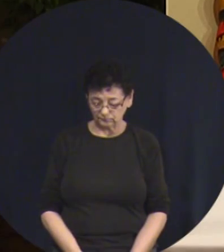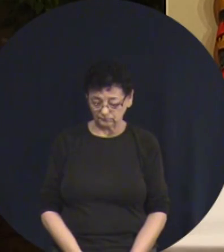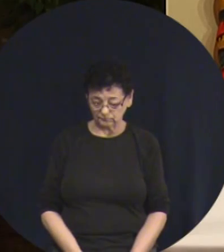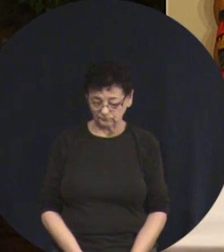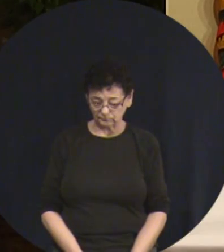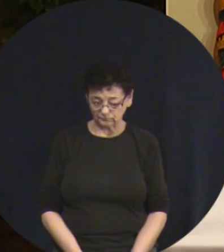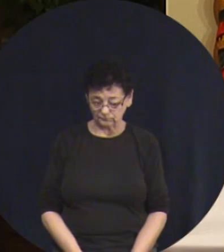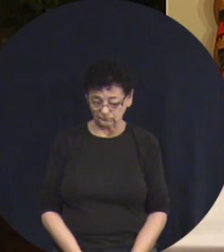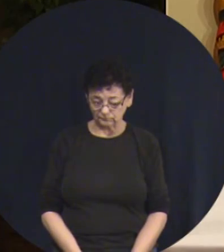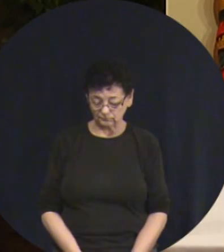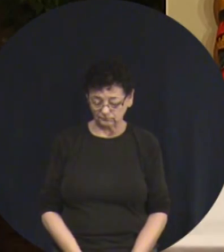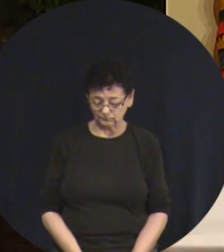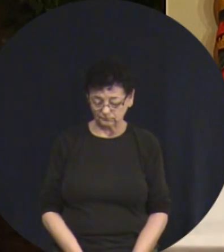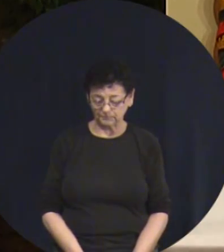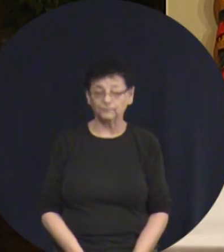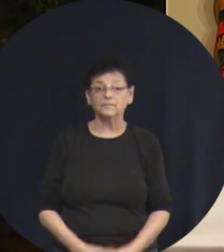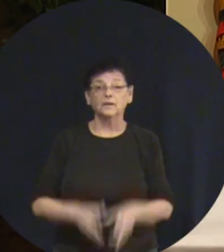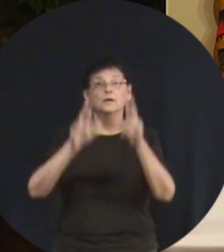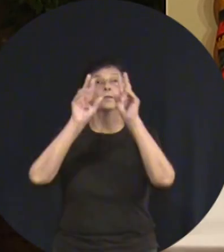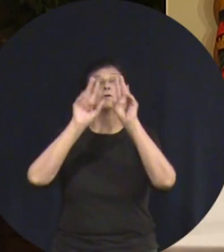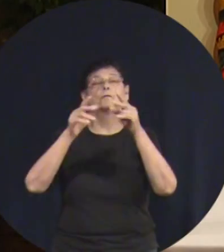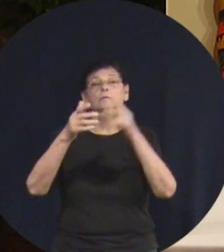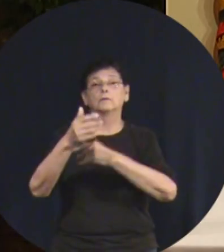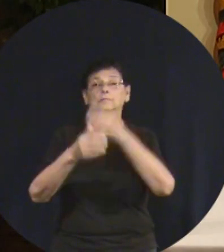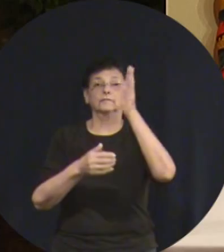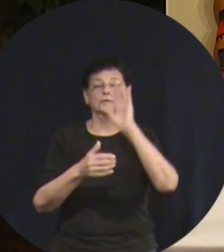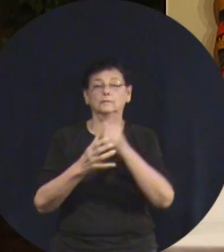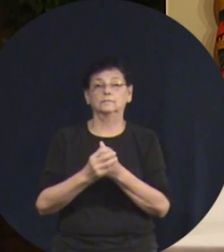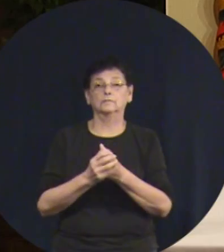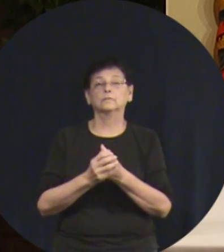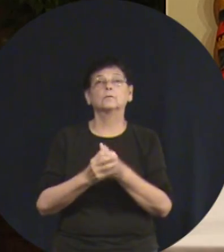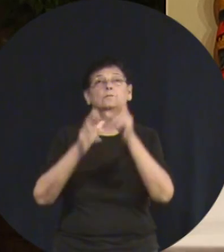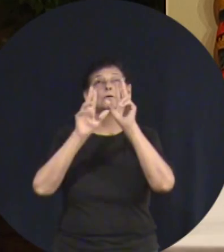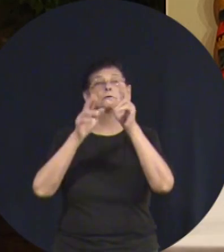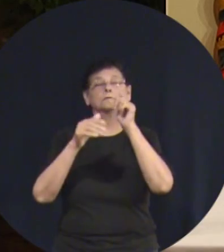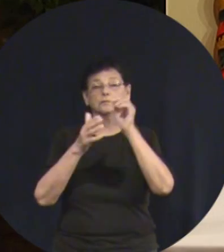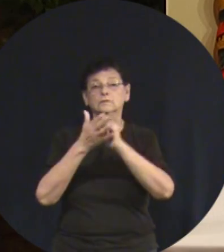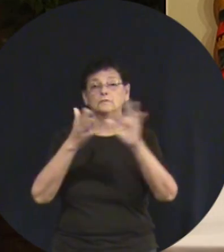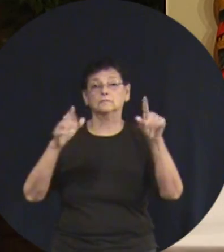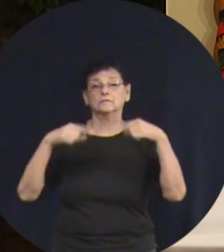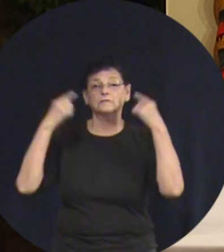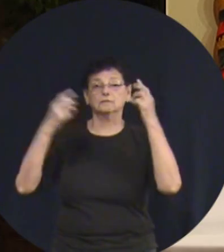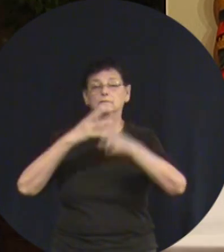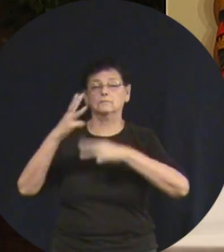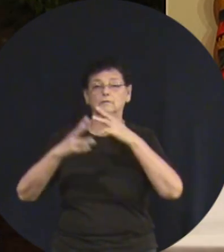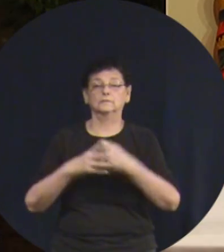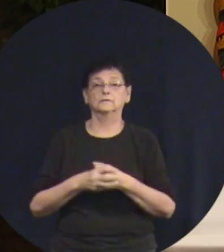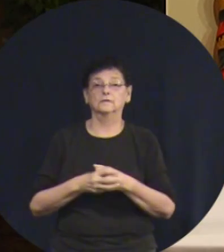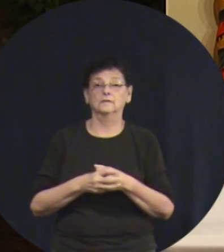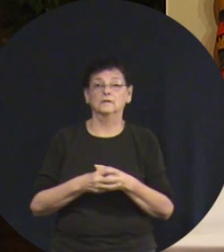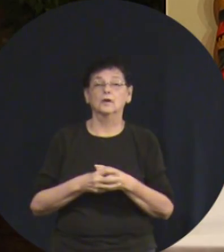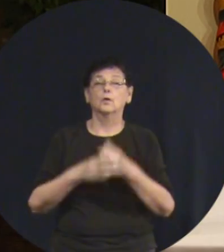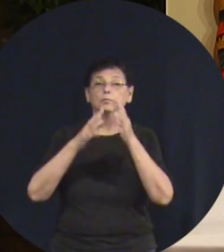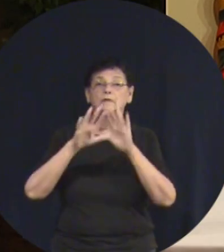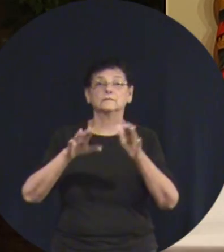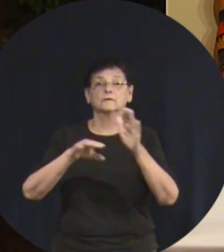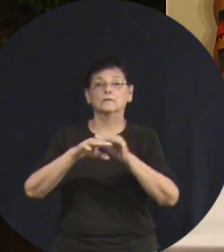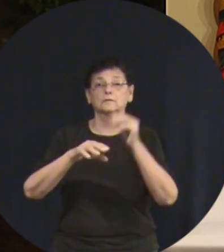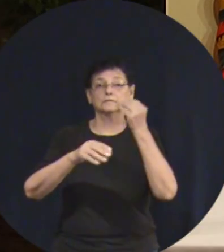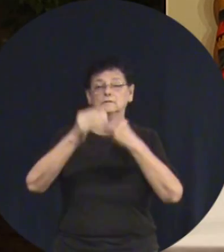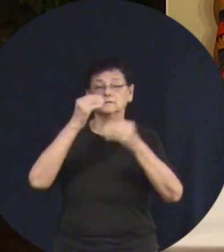church, and graciously grant her peace and unity in accordance with your will, who lives and reigns forever and ever.